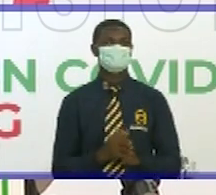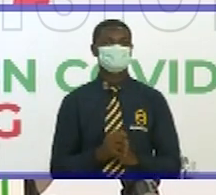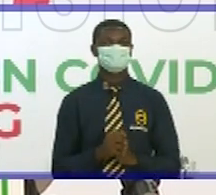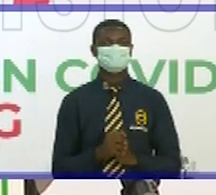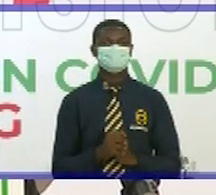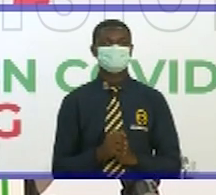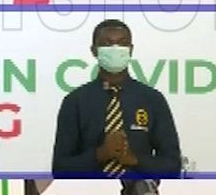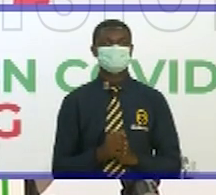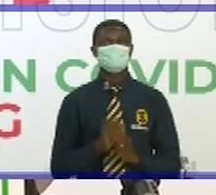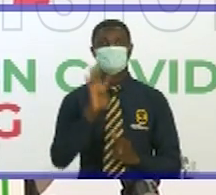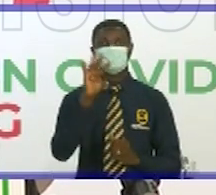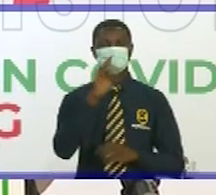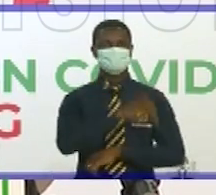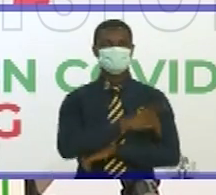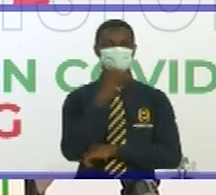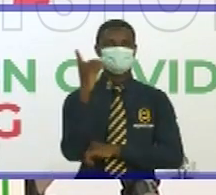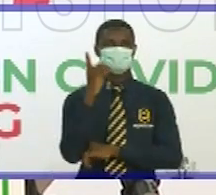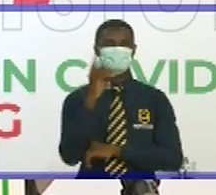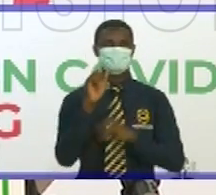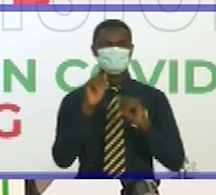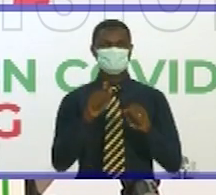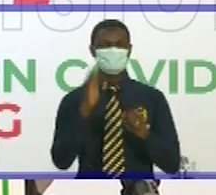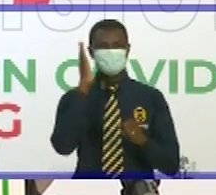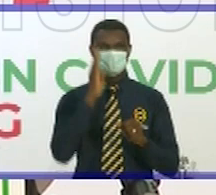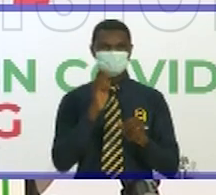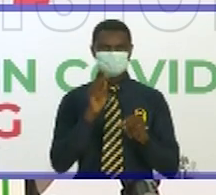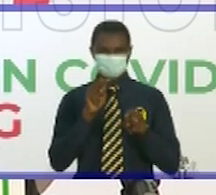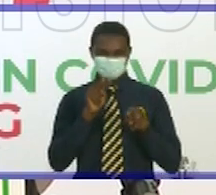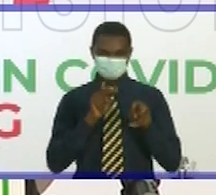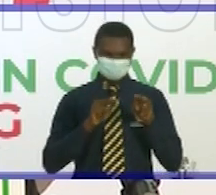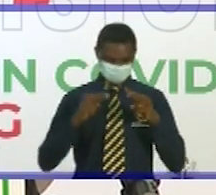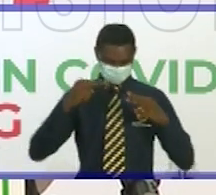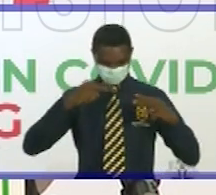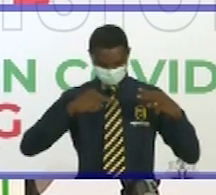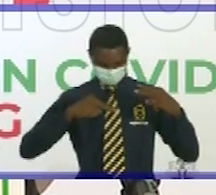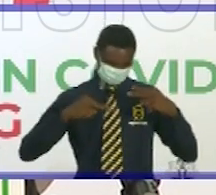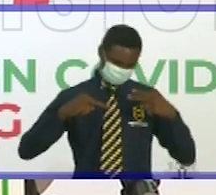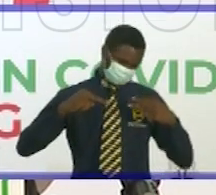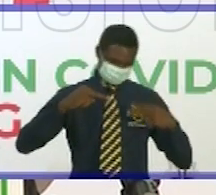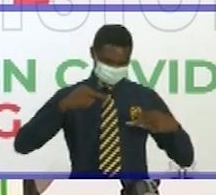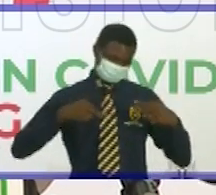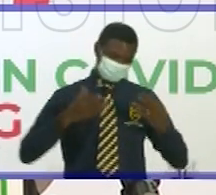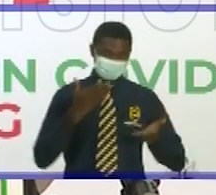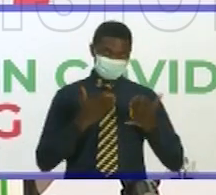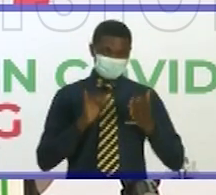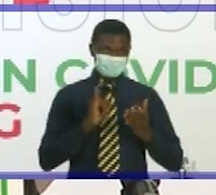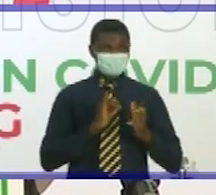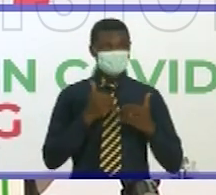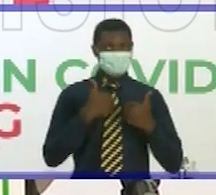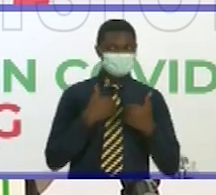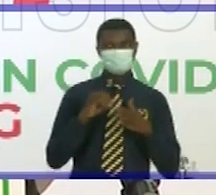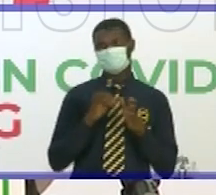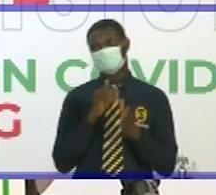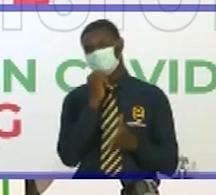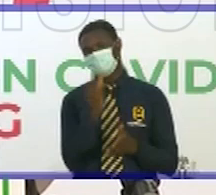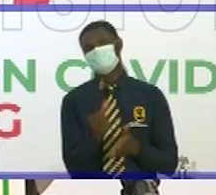the 14 days lati le ma wo ara e pe se ko je pe ohun na ti be si ni kini yi a de